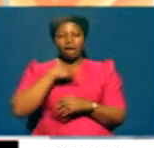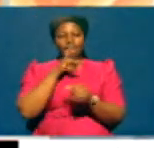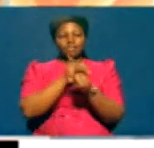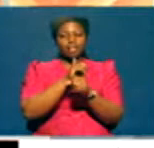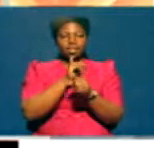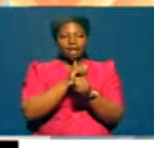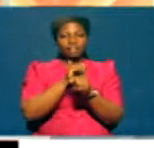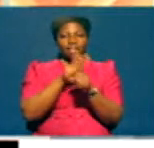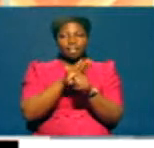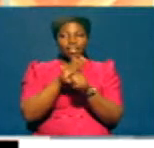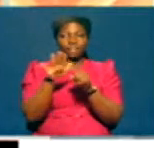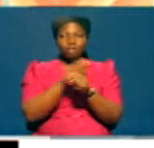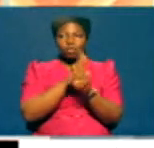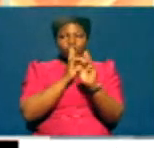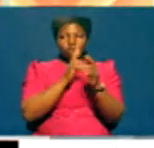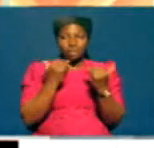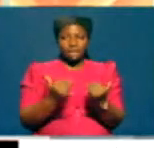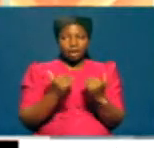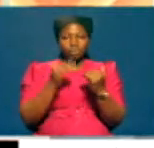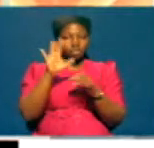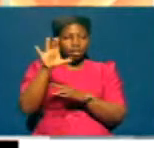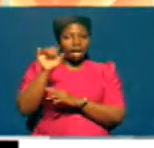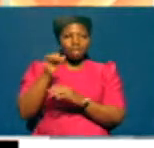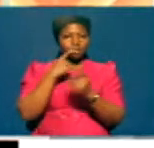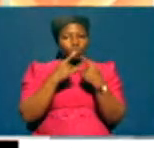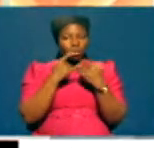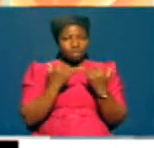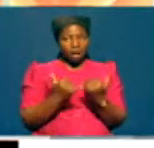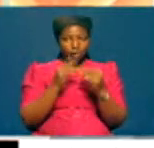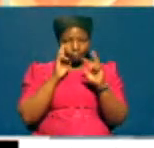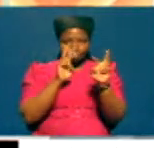currently addressing, and we have more.